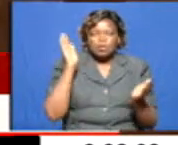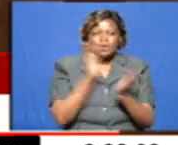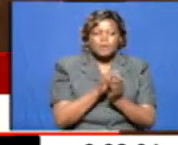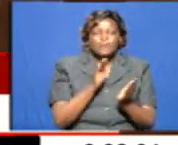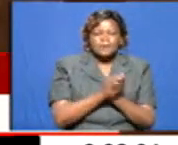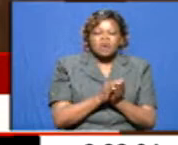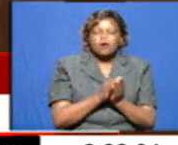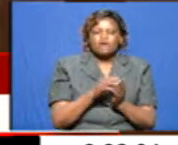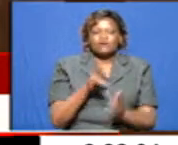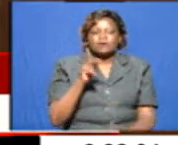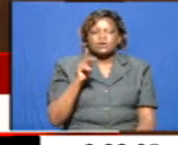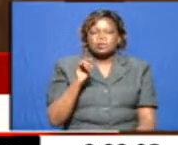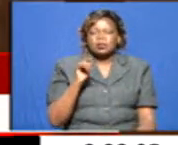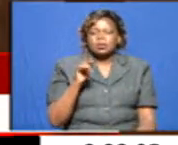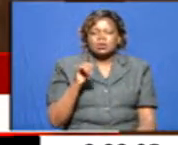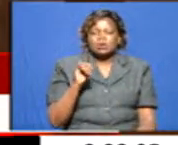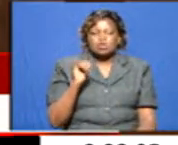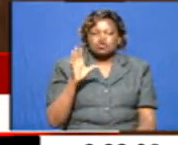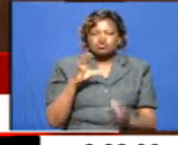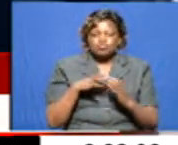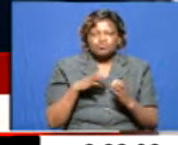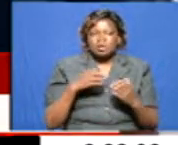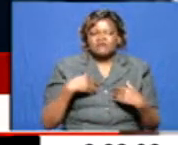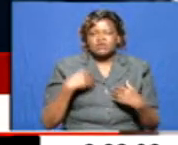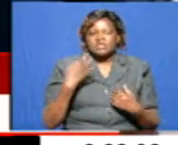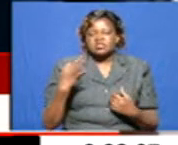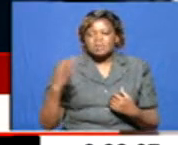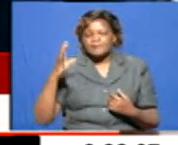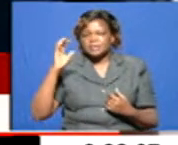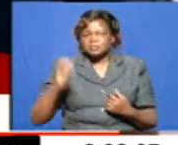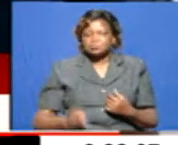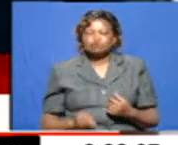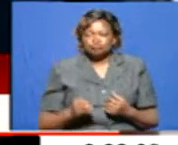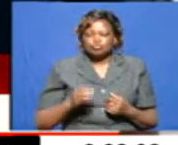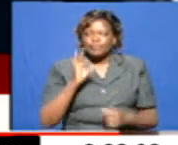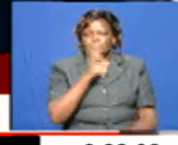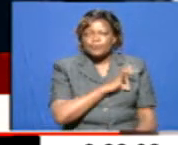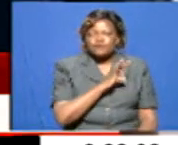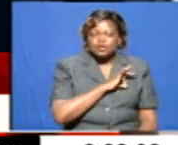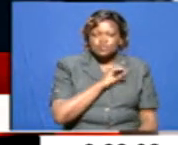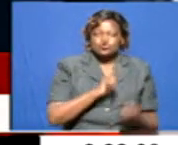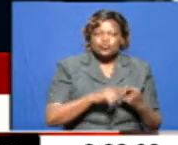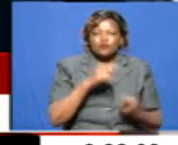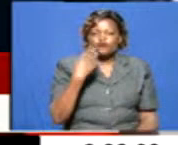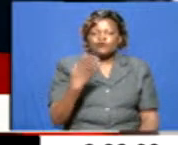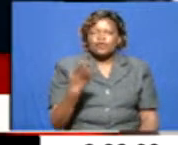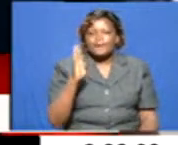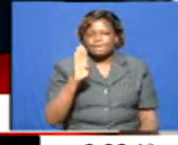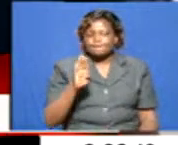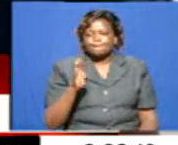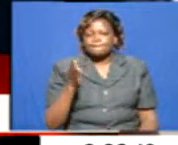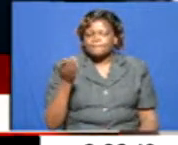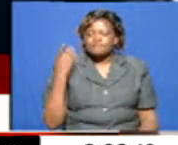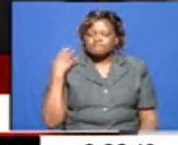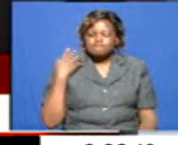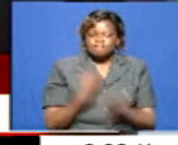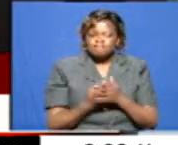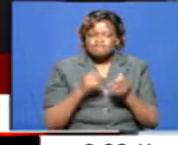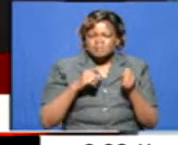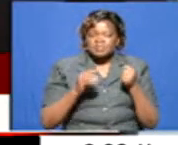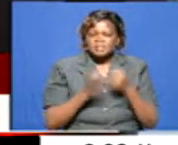Group PLC has recorded a 33% jump in profit to 4 billion shillings in the first 9 months of this